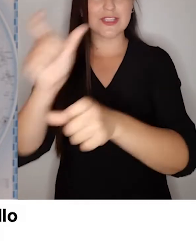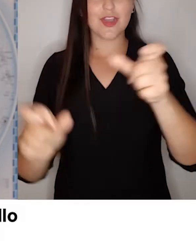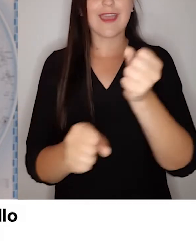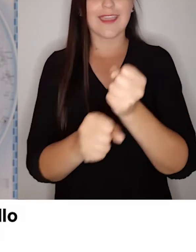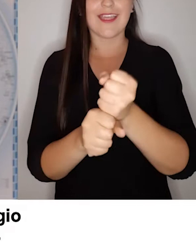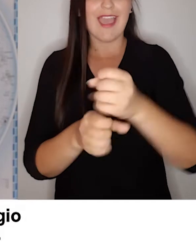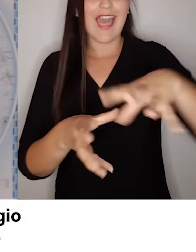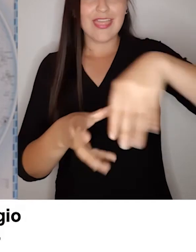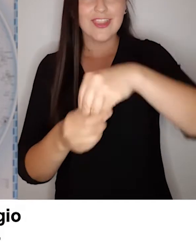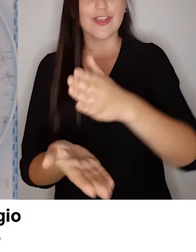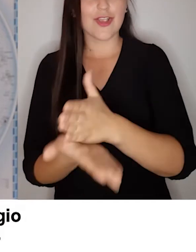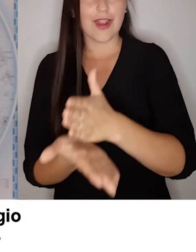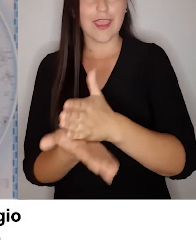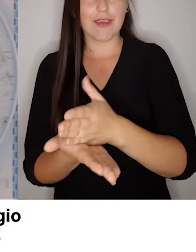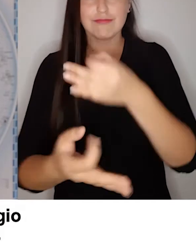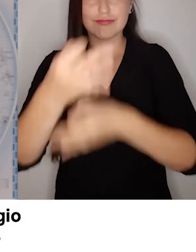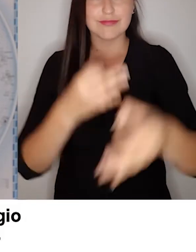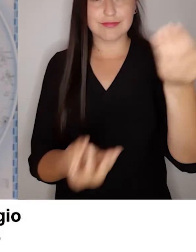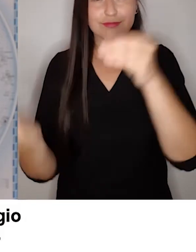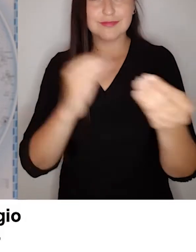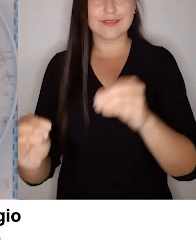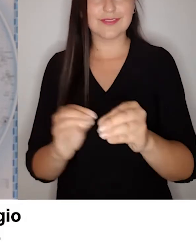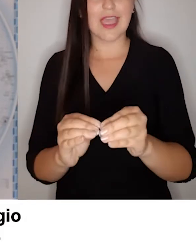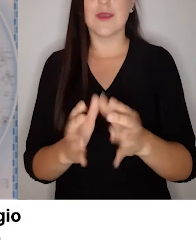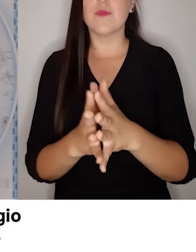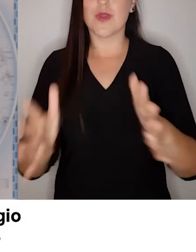school staff as an important measure.